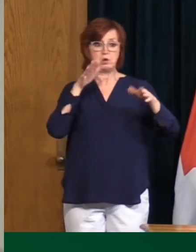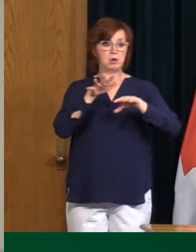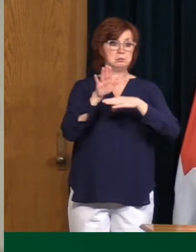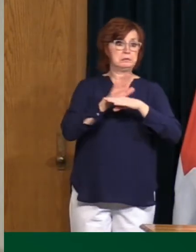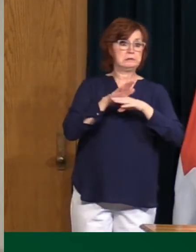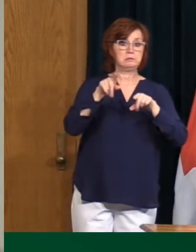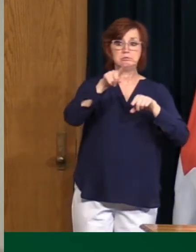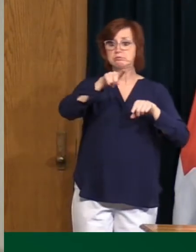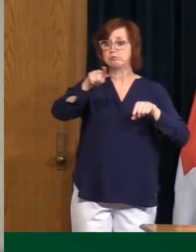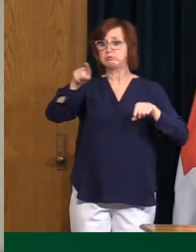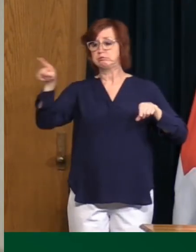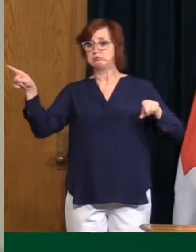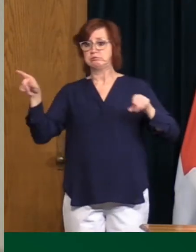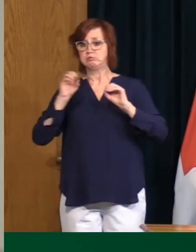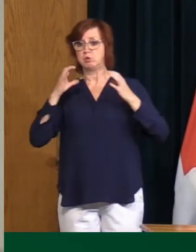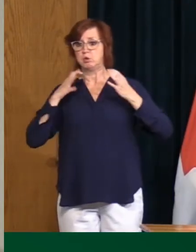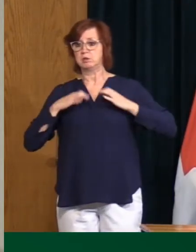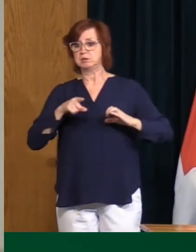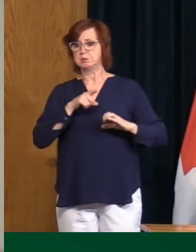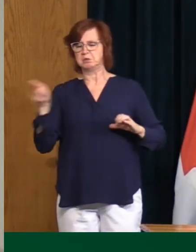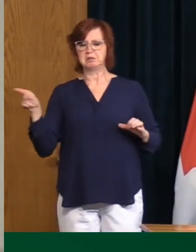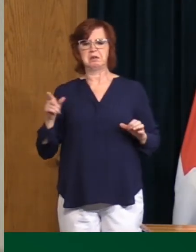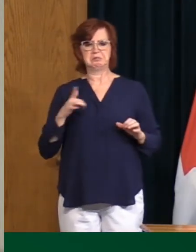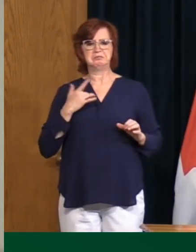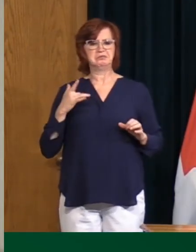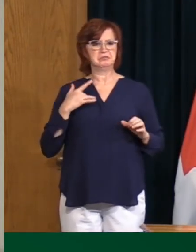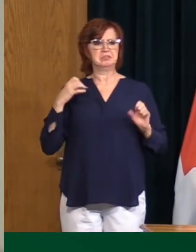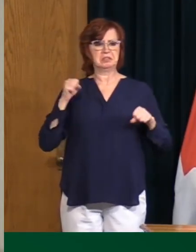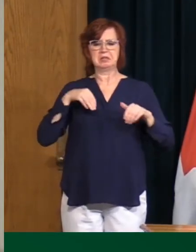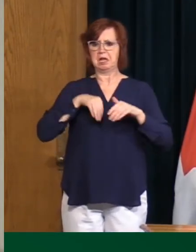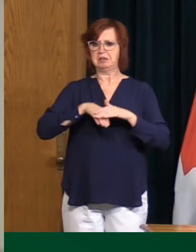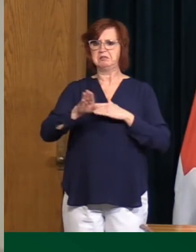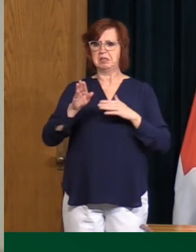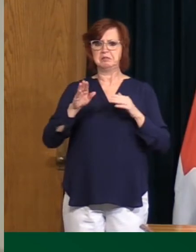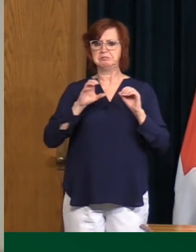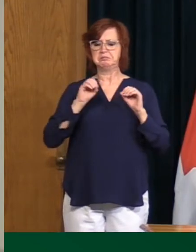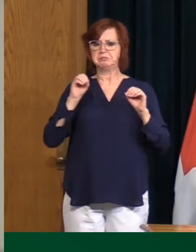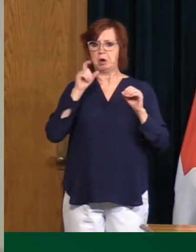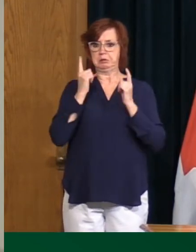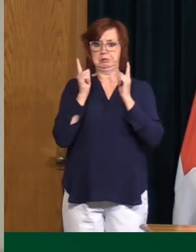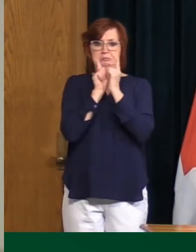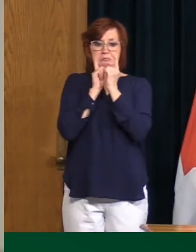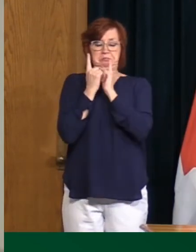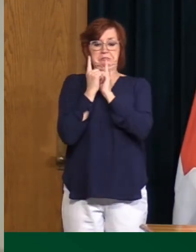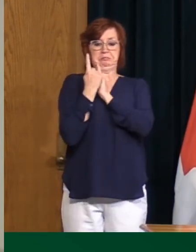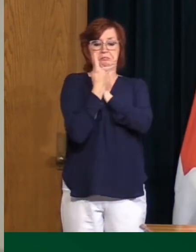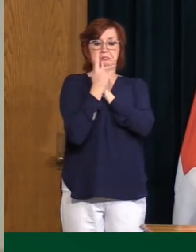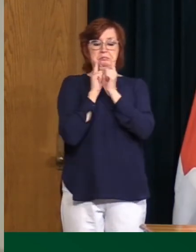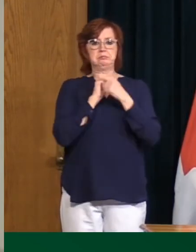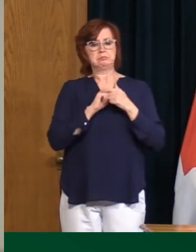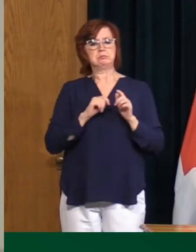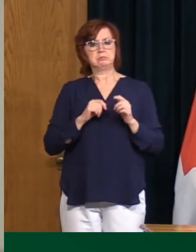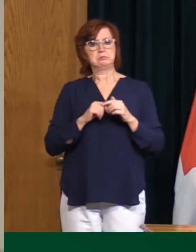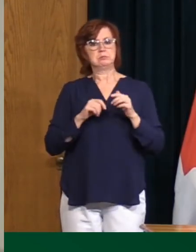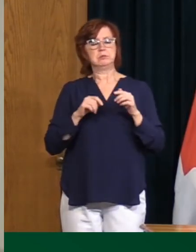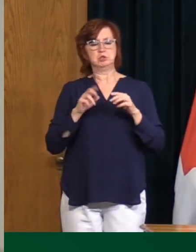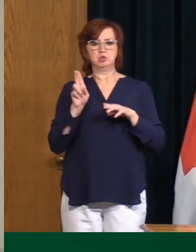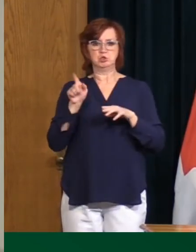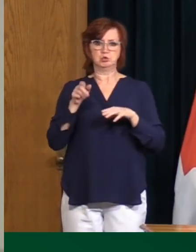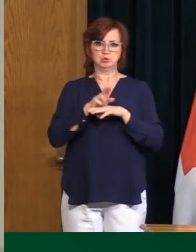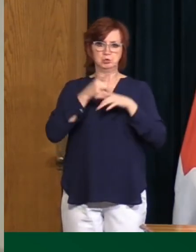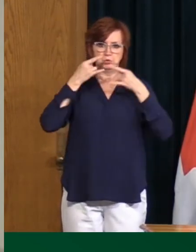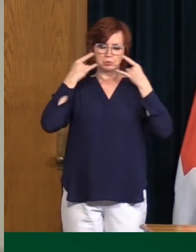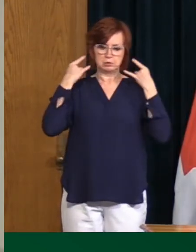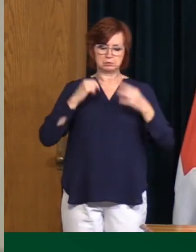infection prevention and control, there are many hierarchies. One is, not going out to work or shopping when you're sick. That's the first level. The second